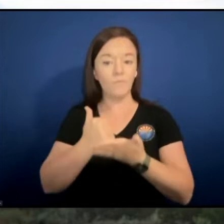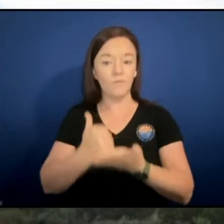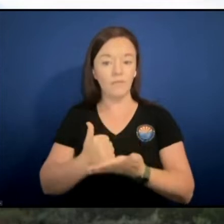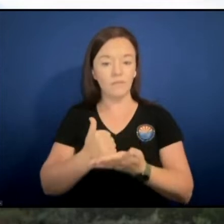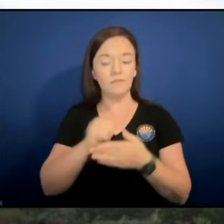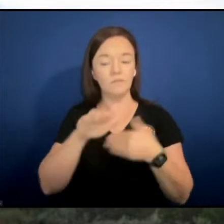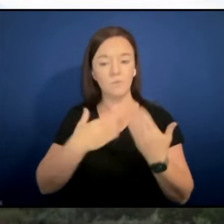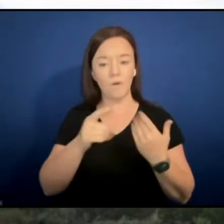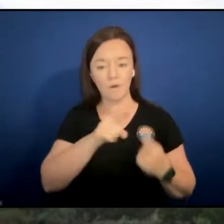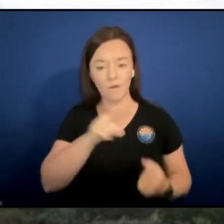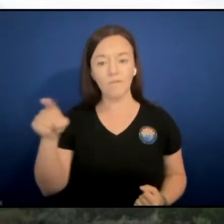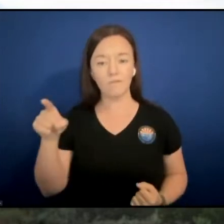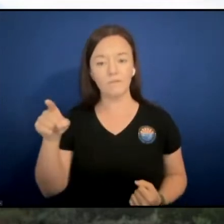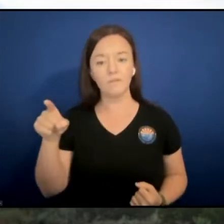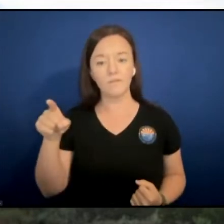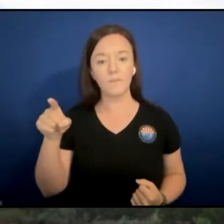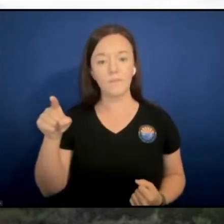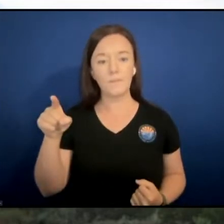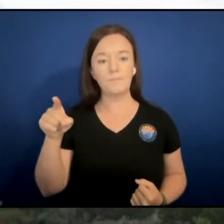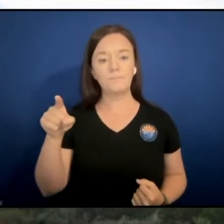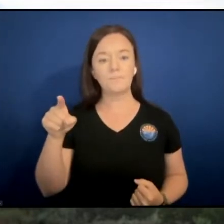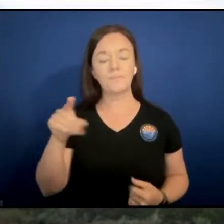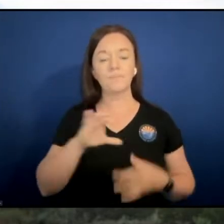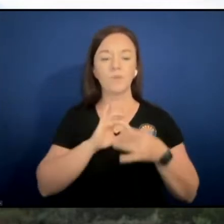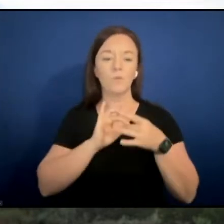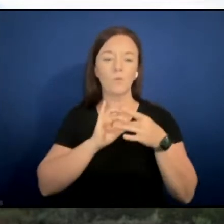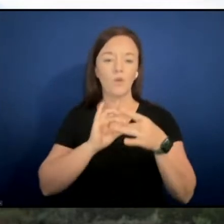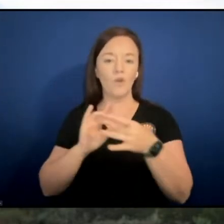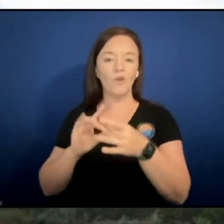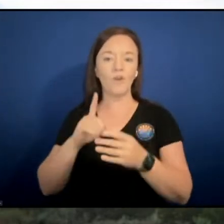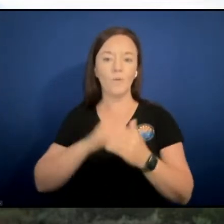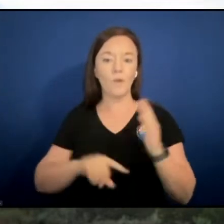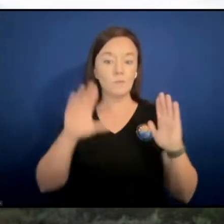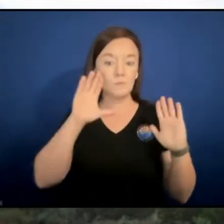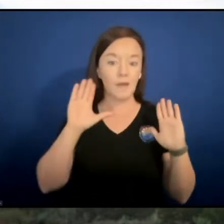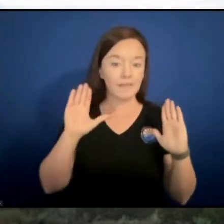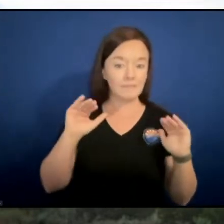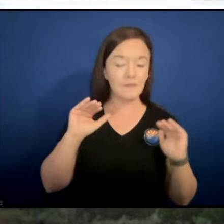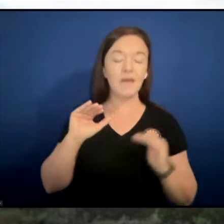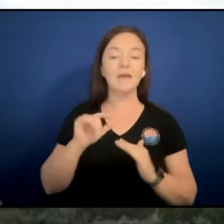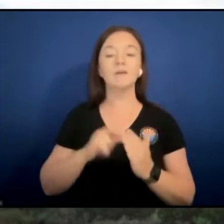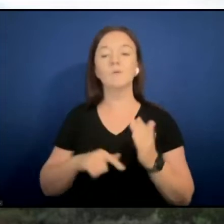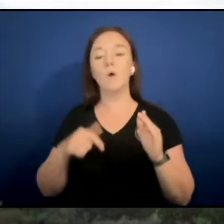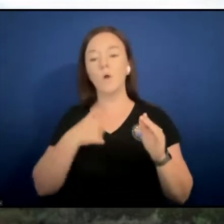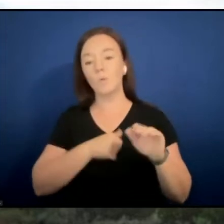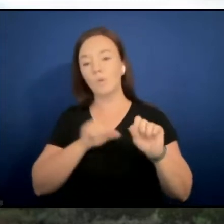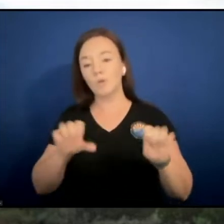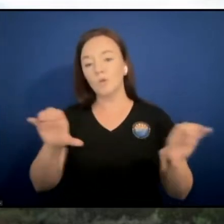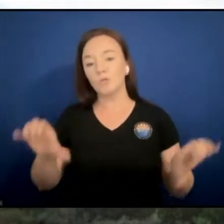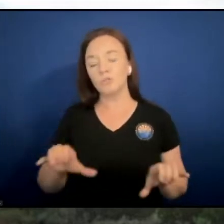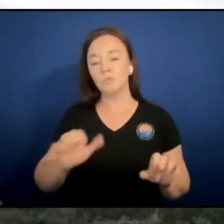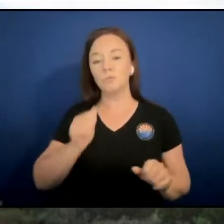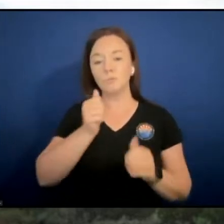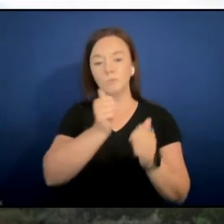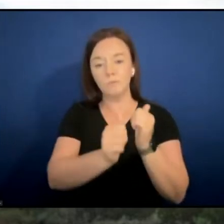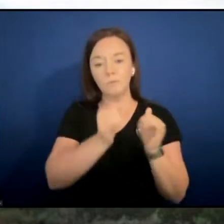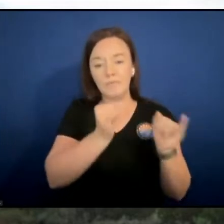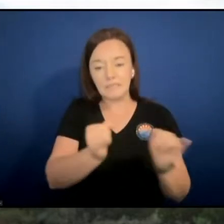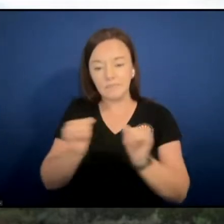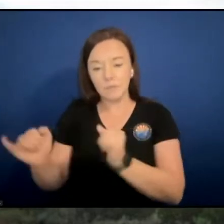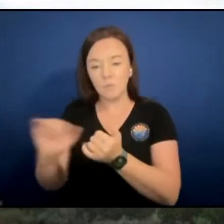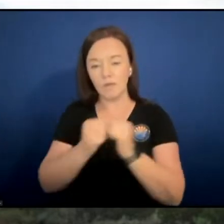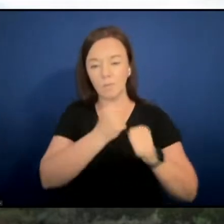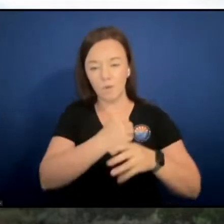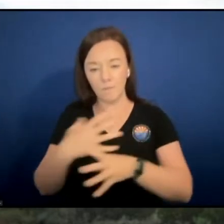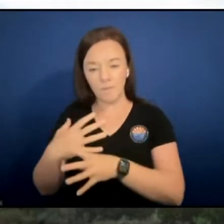everybody in regards to what to expect, what we could do on a personal level, and also to